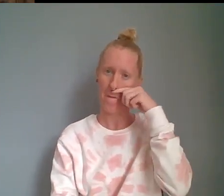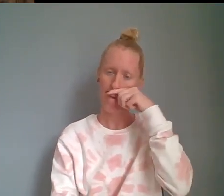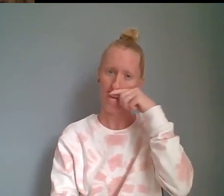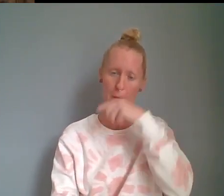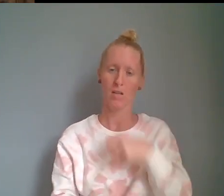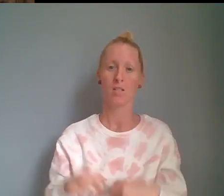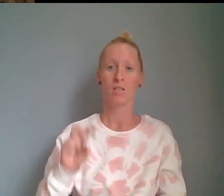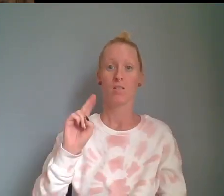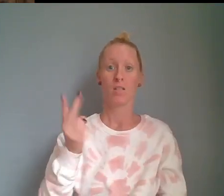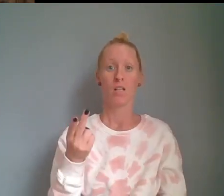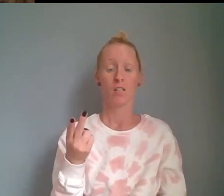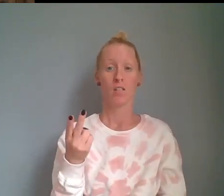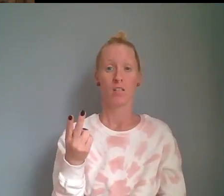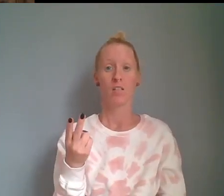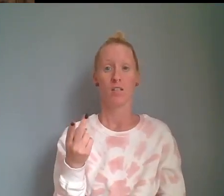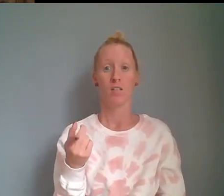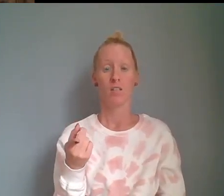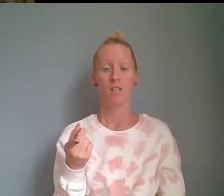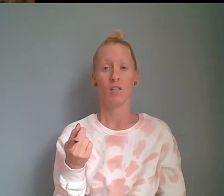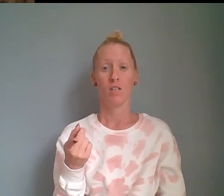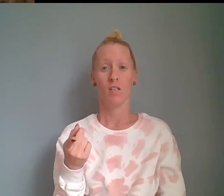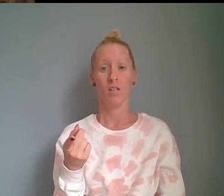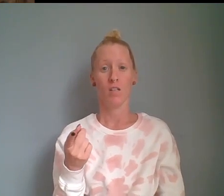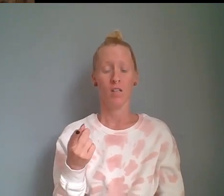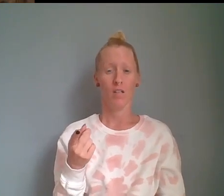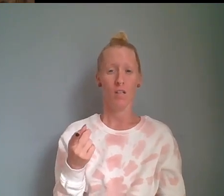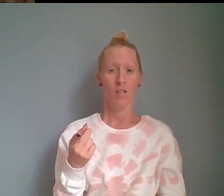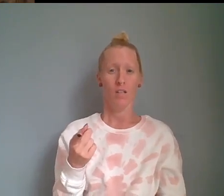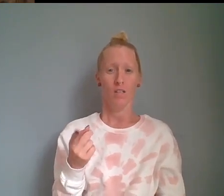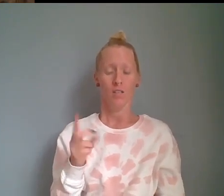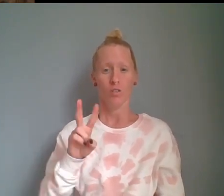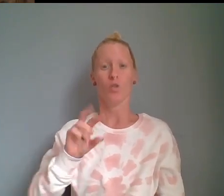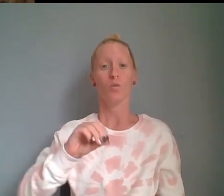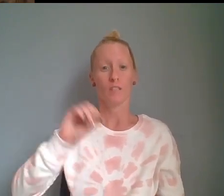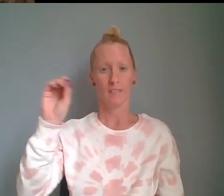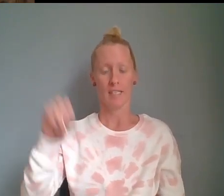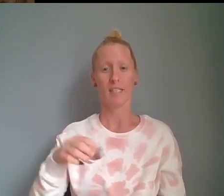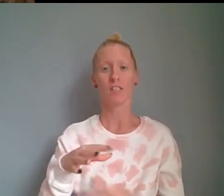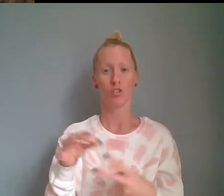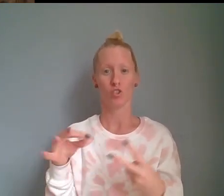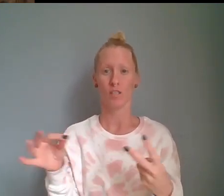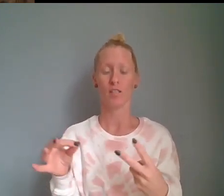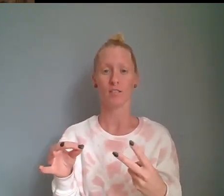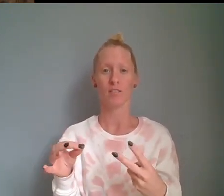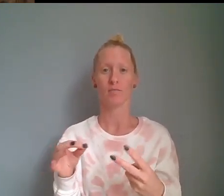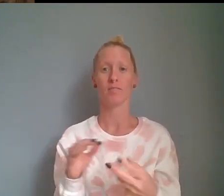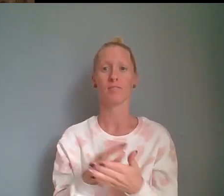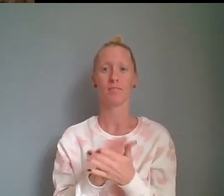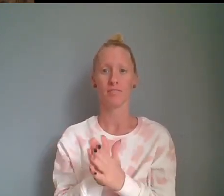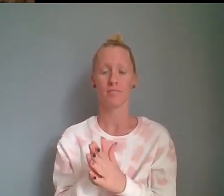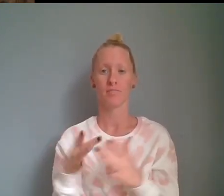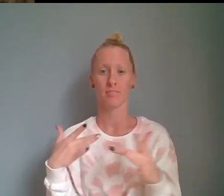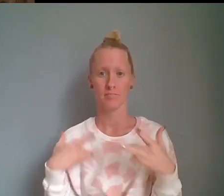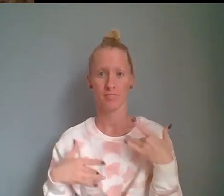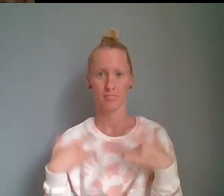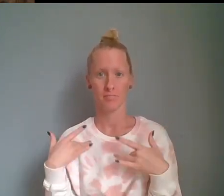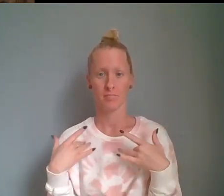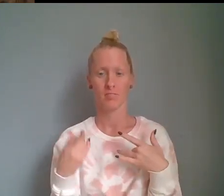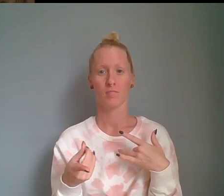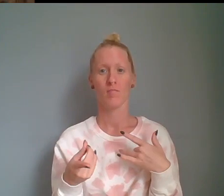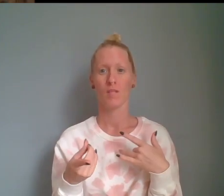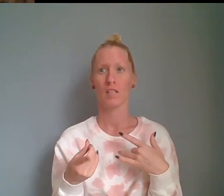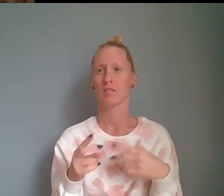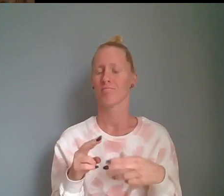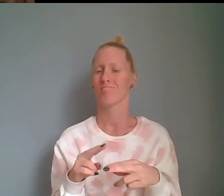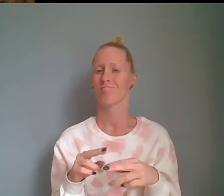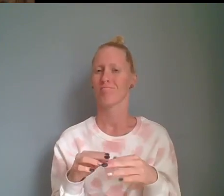relatives of a person with bipolar disorder only have about a 2% chance of getting the disorder. And that's